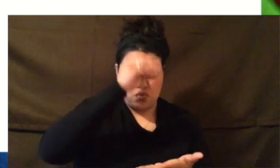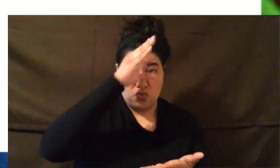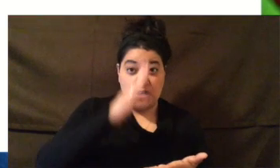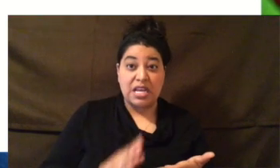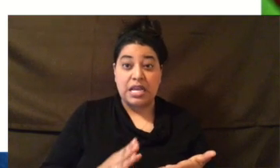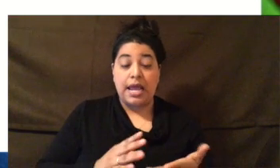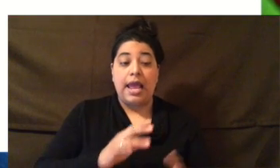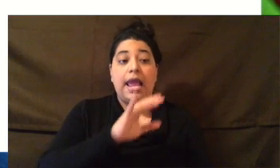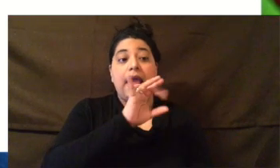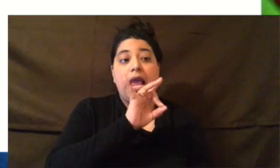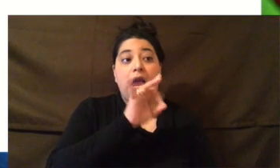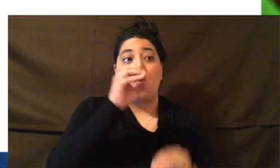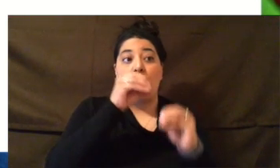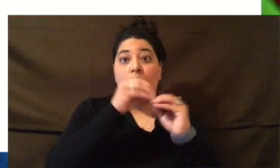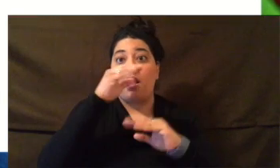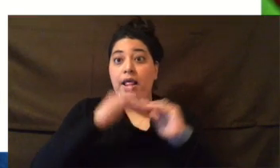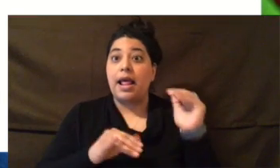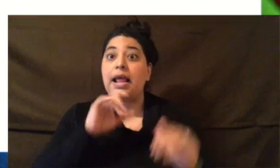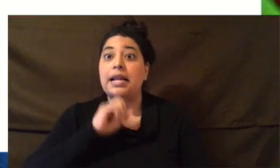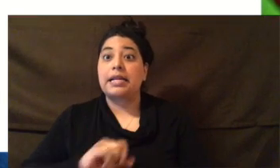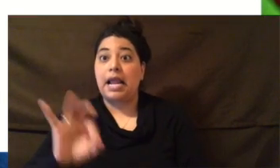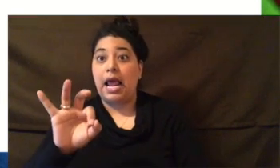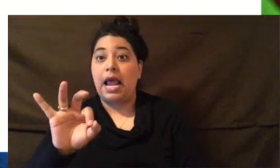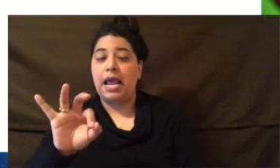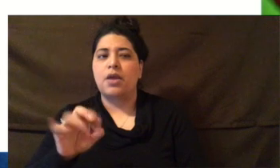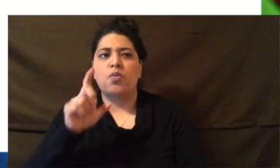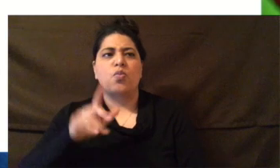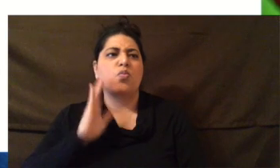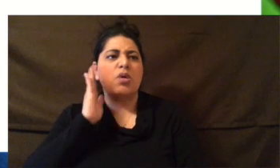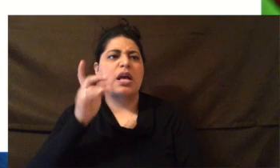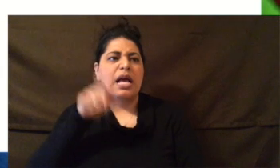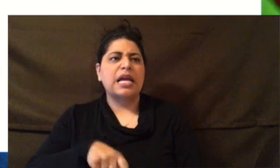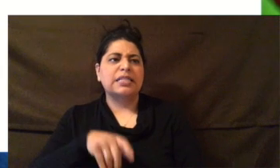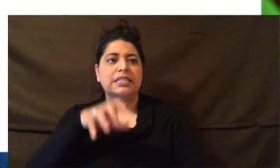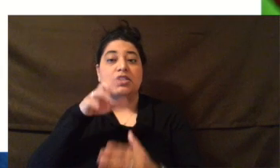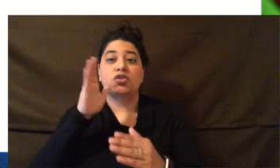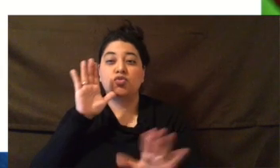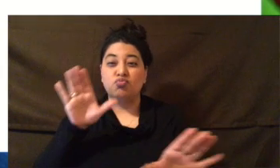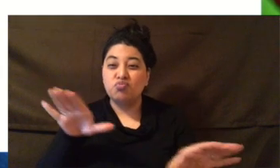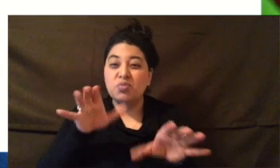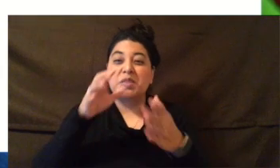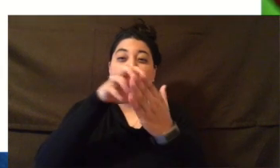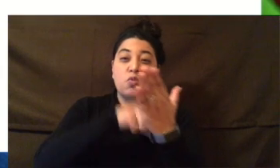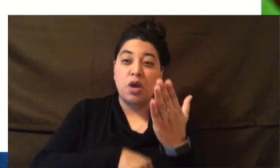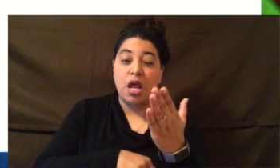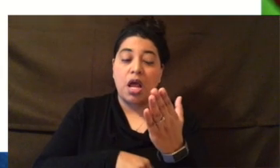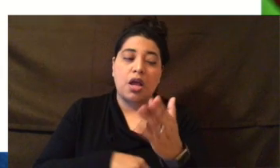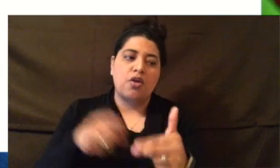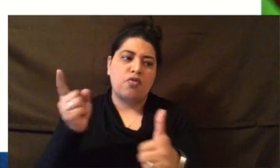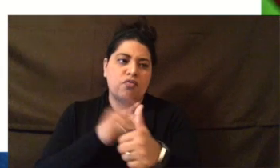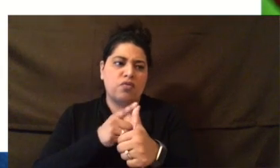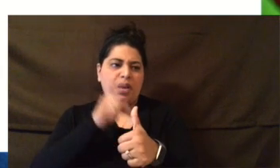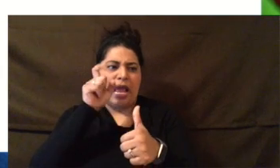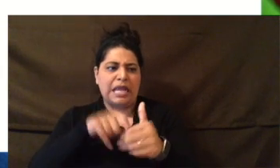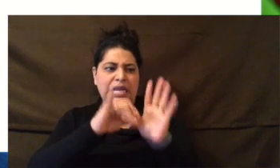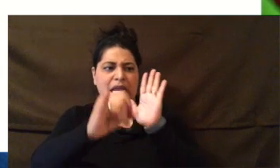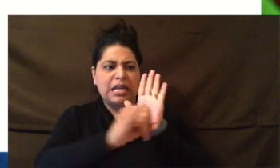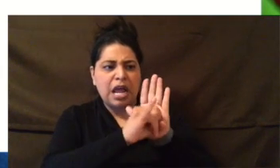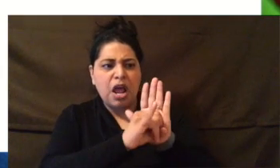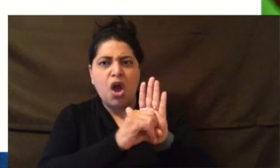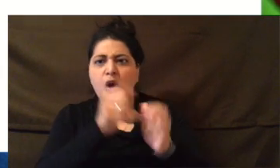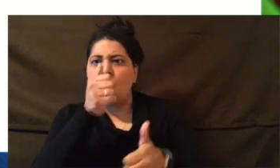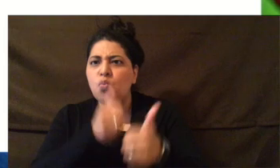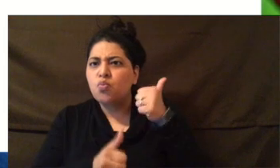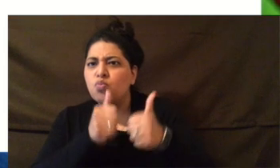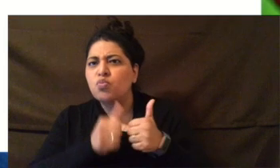old than 9 years old? Okay, so we're going to have to be doing a little bit of subtraction here. The first thing we need to do is identify